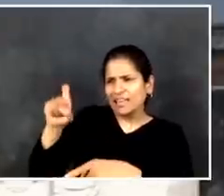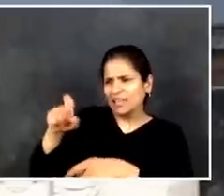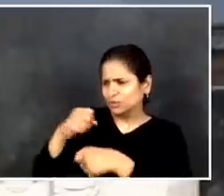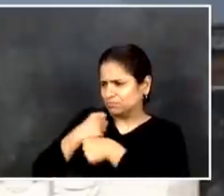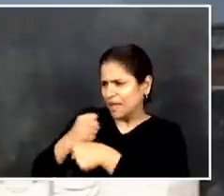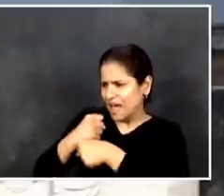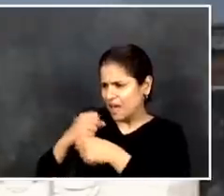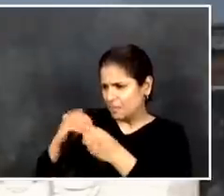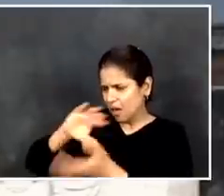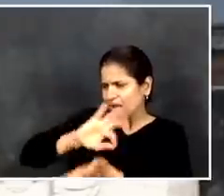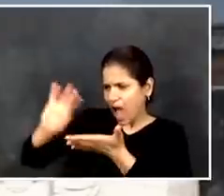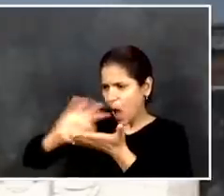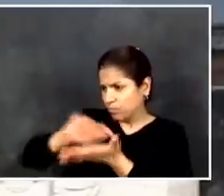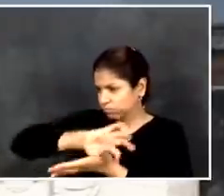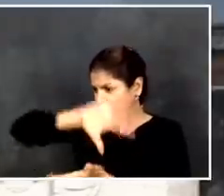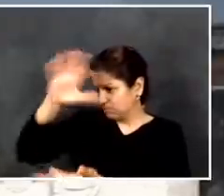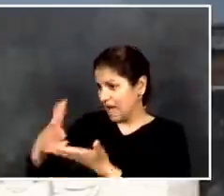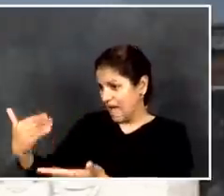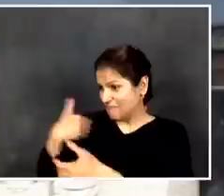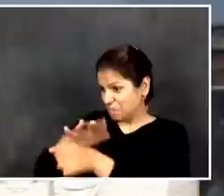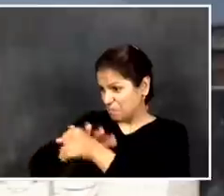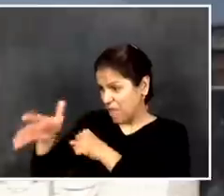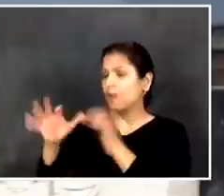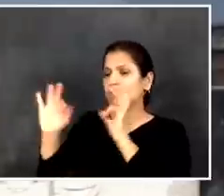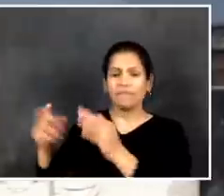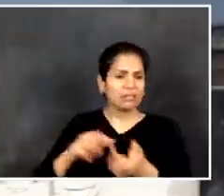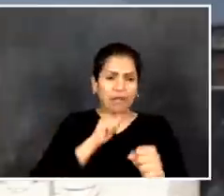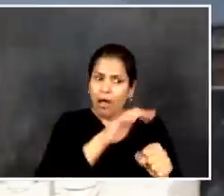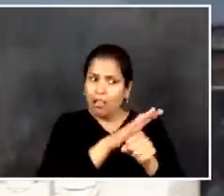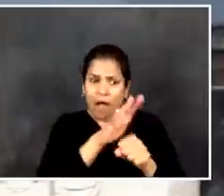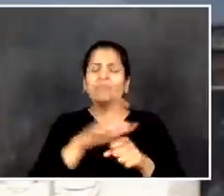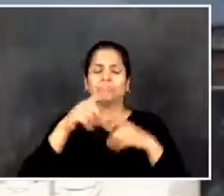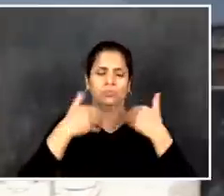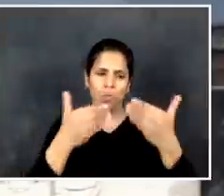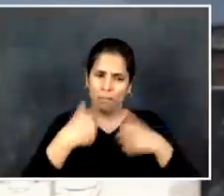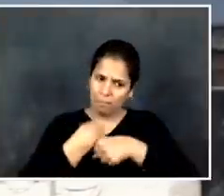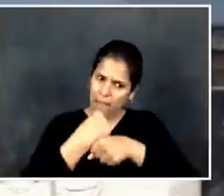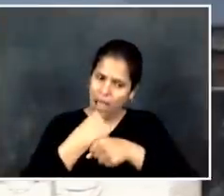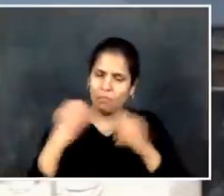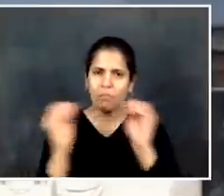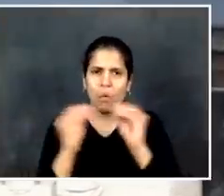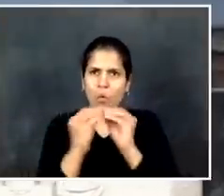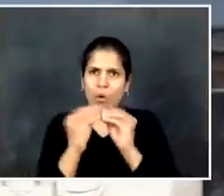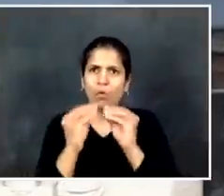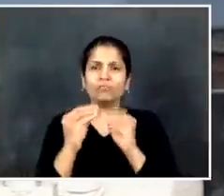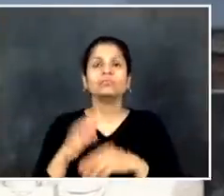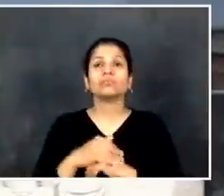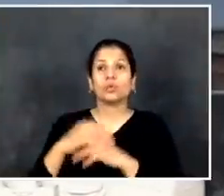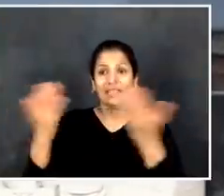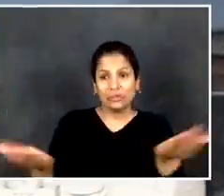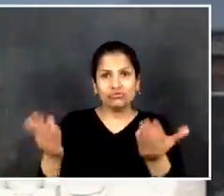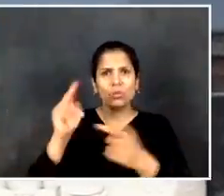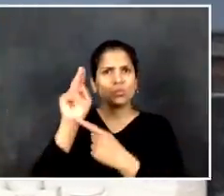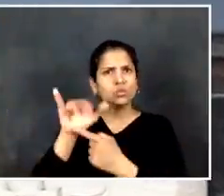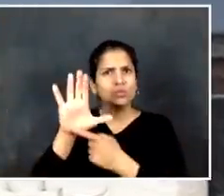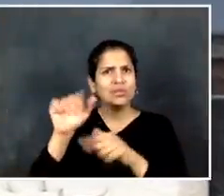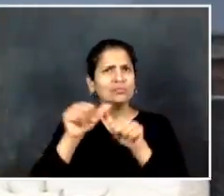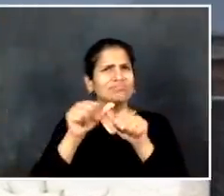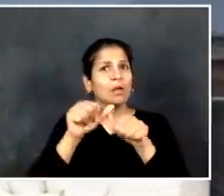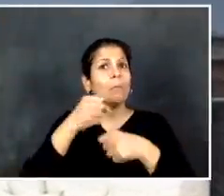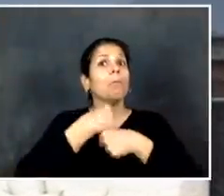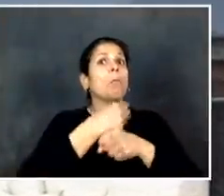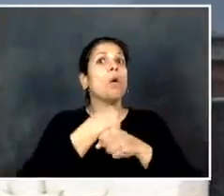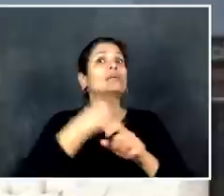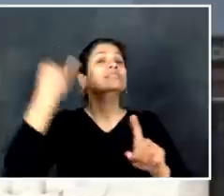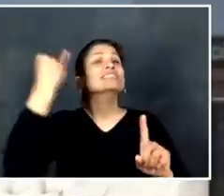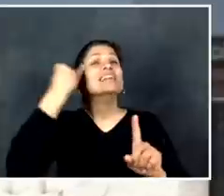only have a reserve amount, but a reserve capacity to create a lot more on short notice. And then some things I'm certain that we will have to